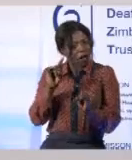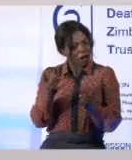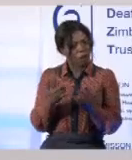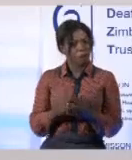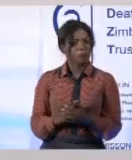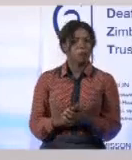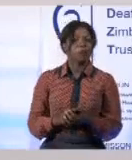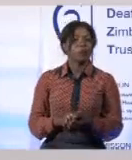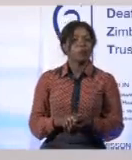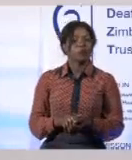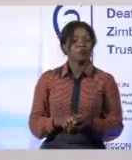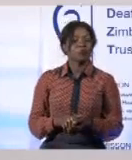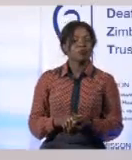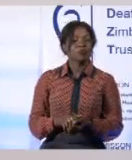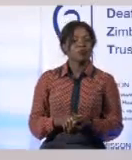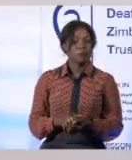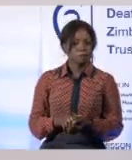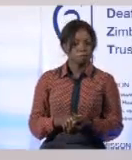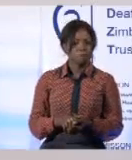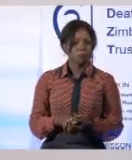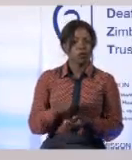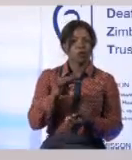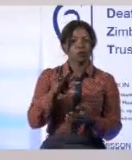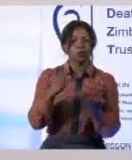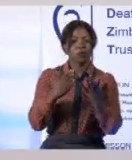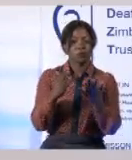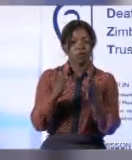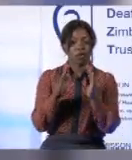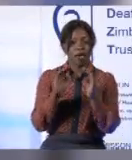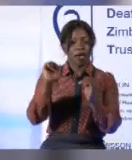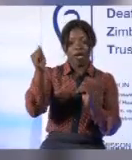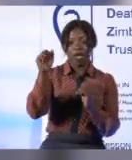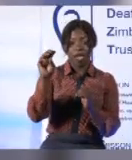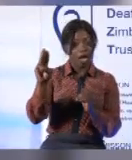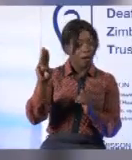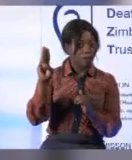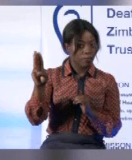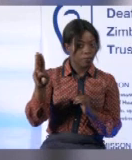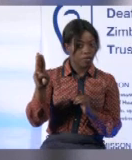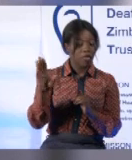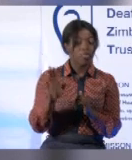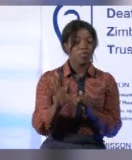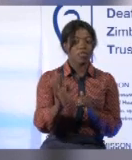are some applications. And now I can't develop.